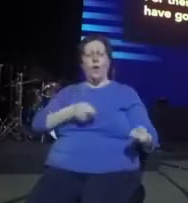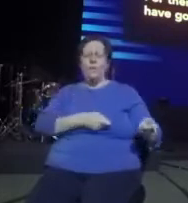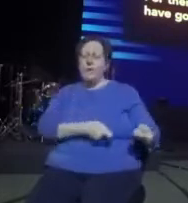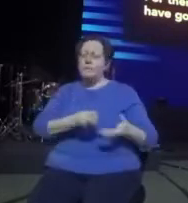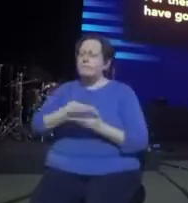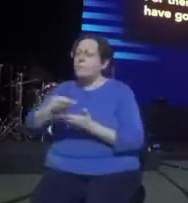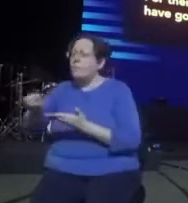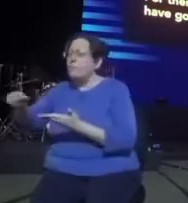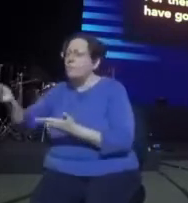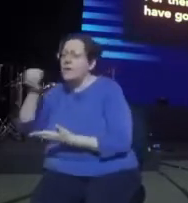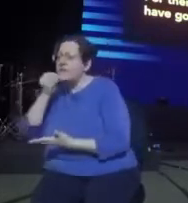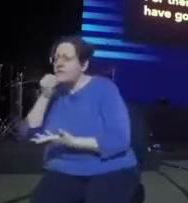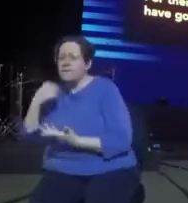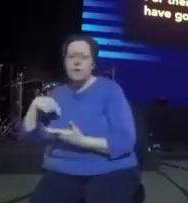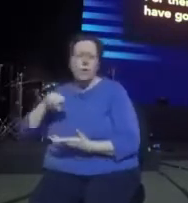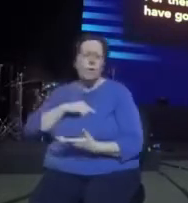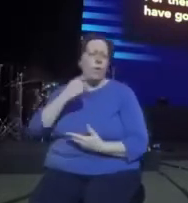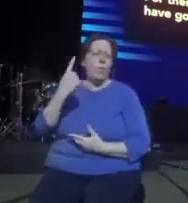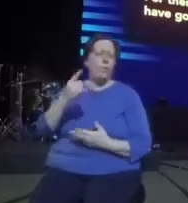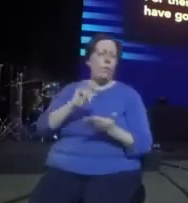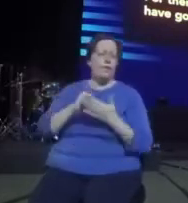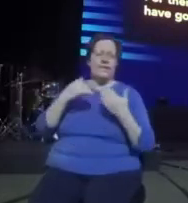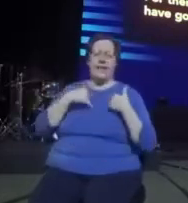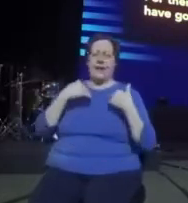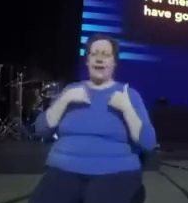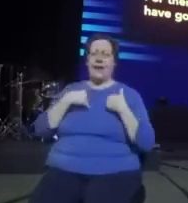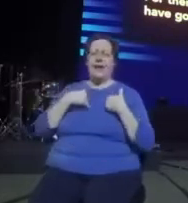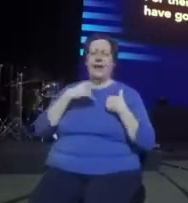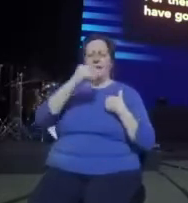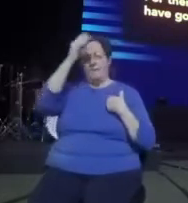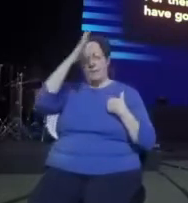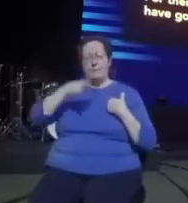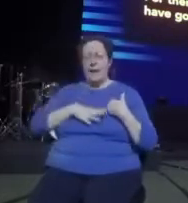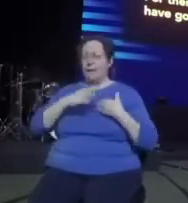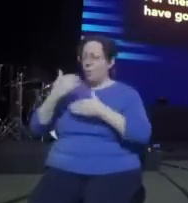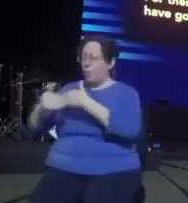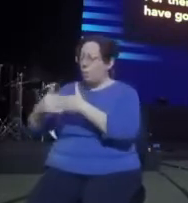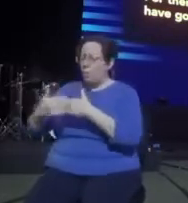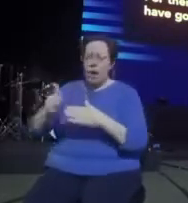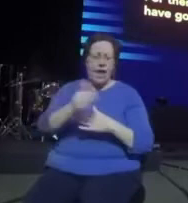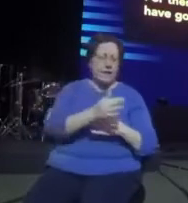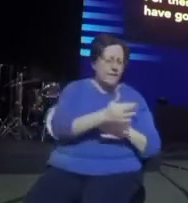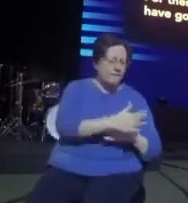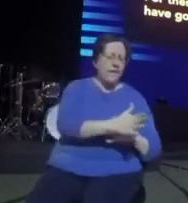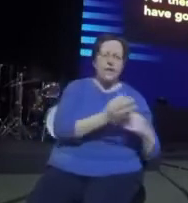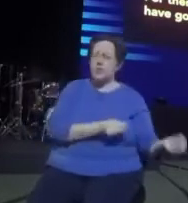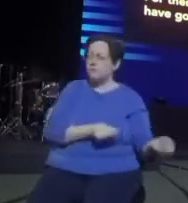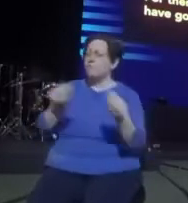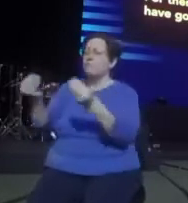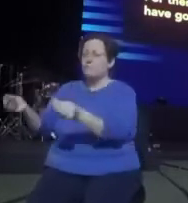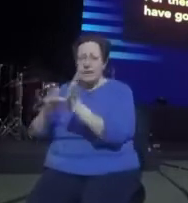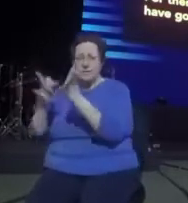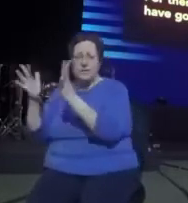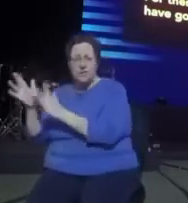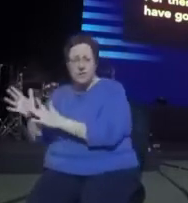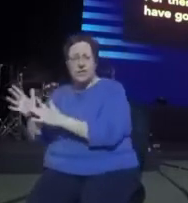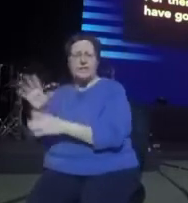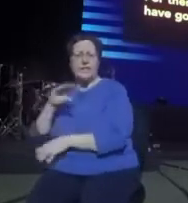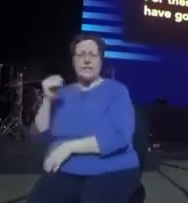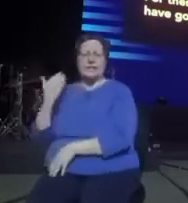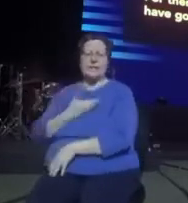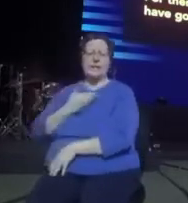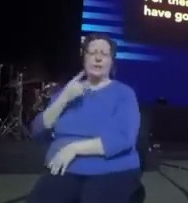the food. And we were the ones, you know, getting the guy with the bread and the loaves of fish and the loaves and the bread and the fish. And we